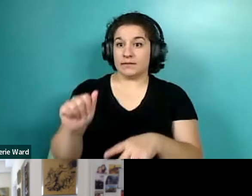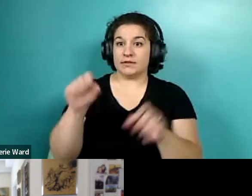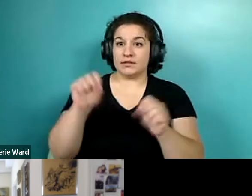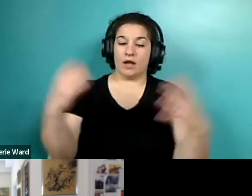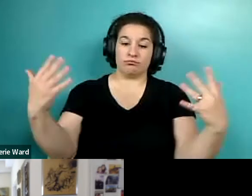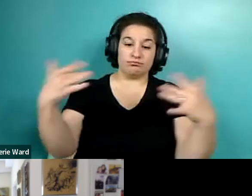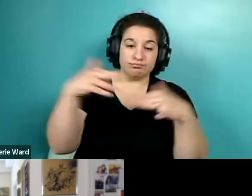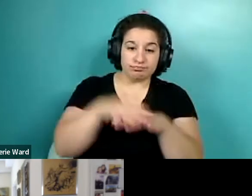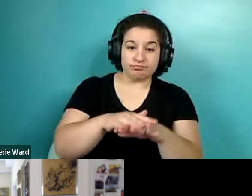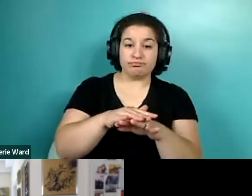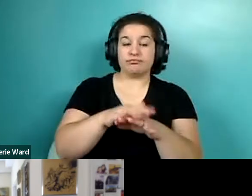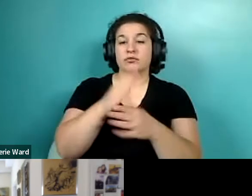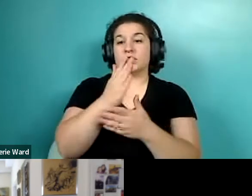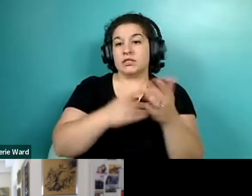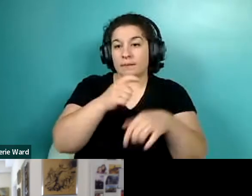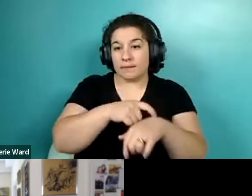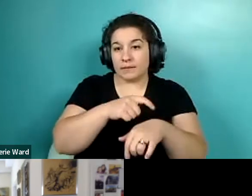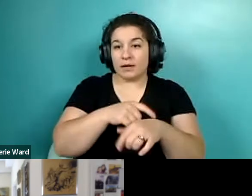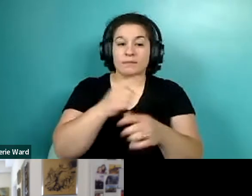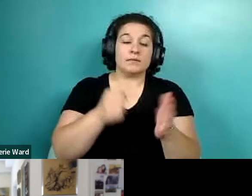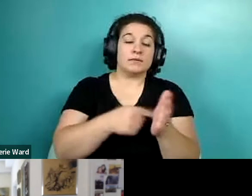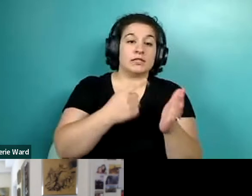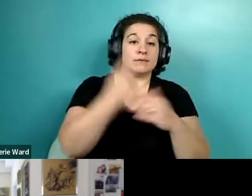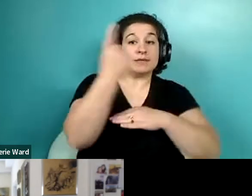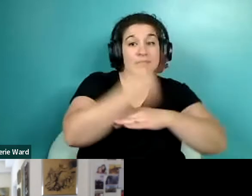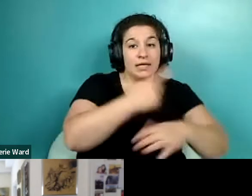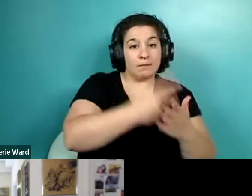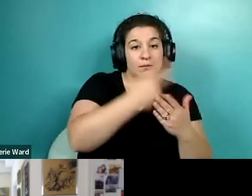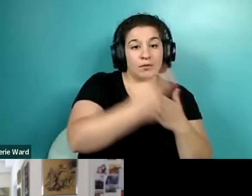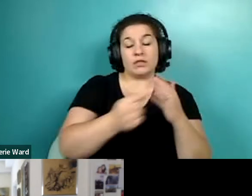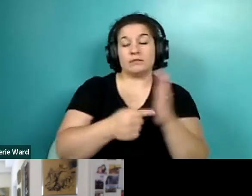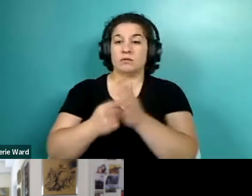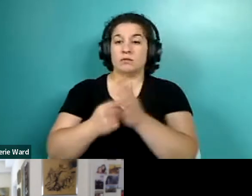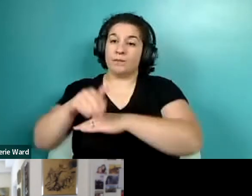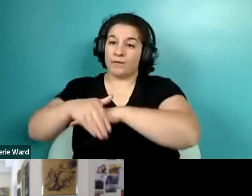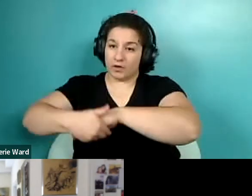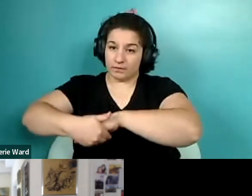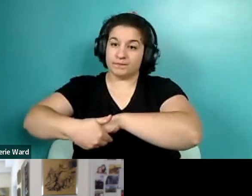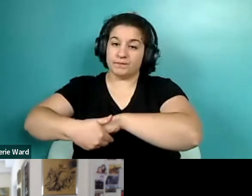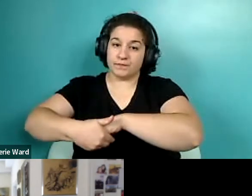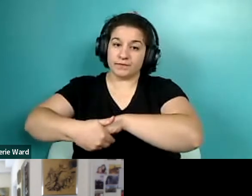time, sometimes day programs, sometimes overnight. And I would say,